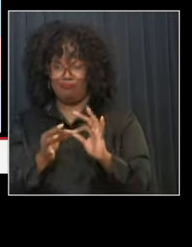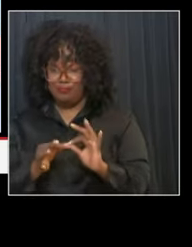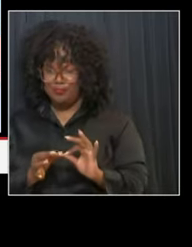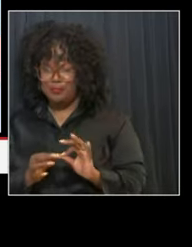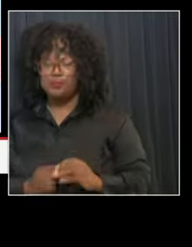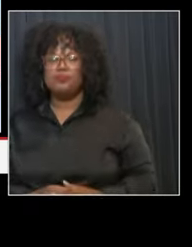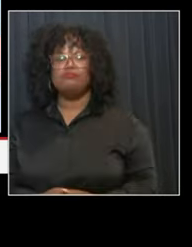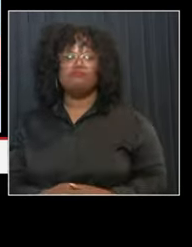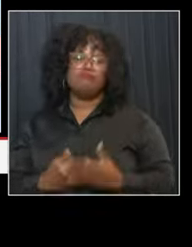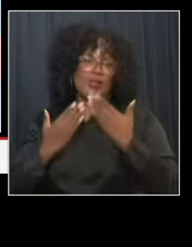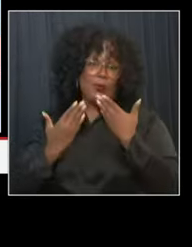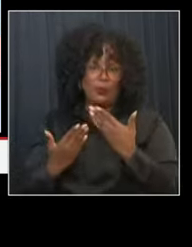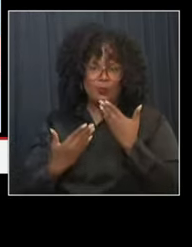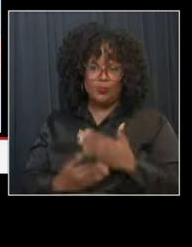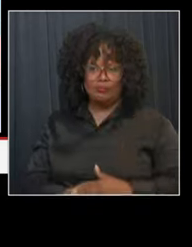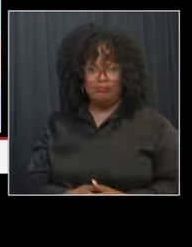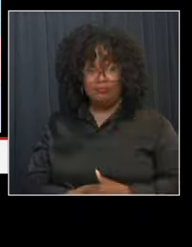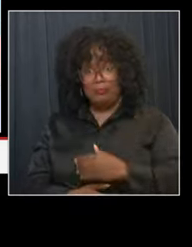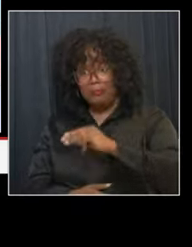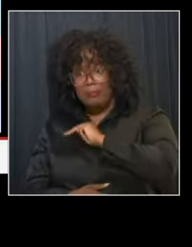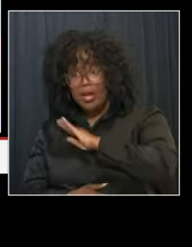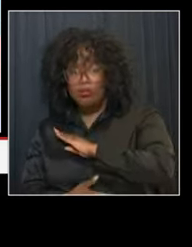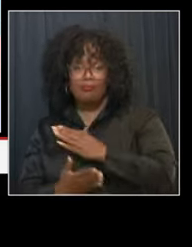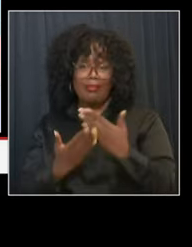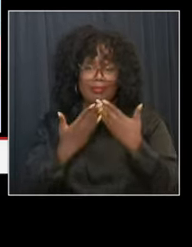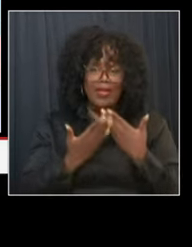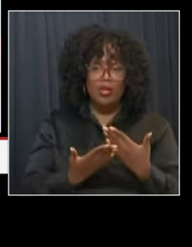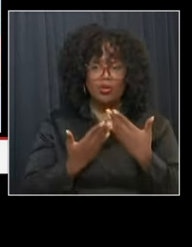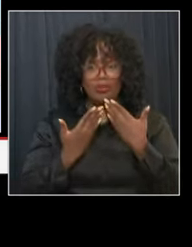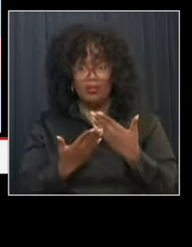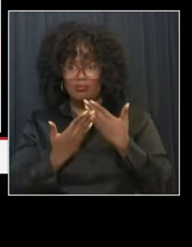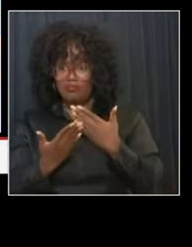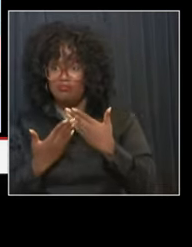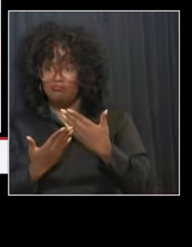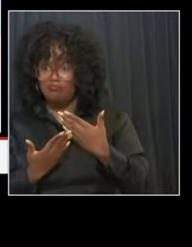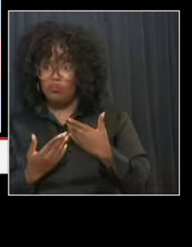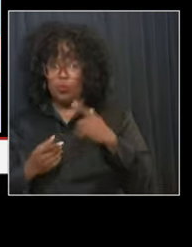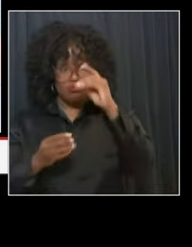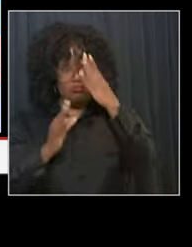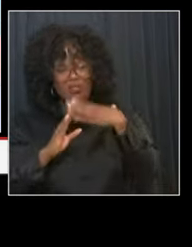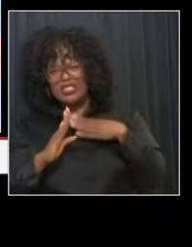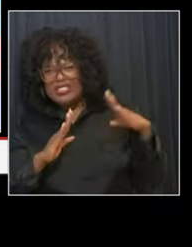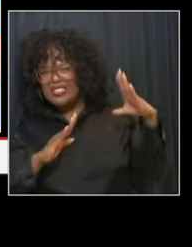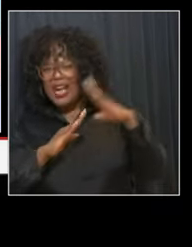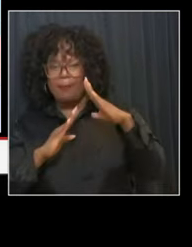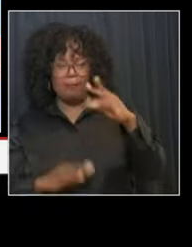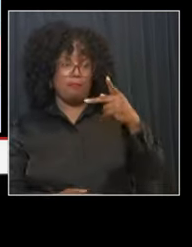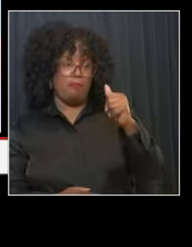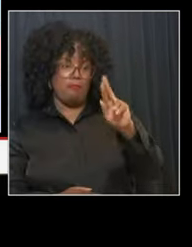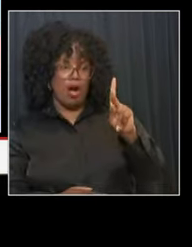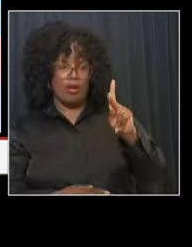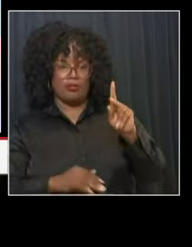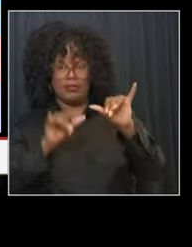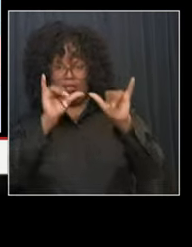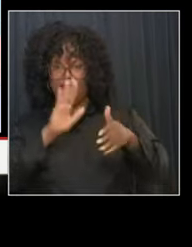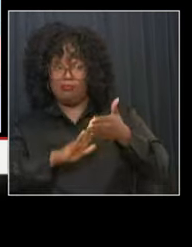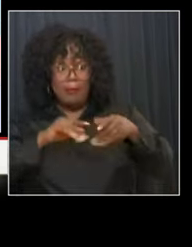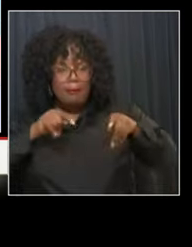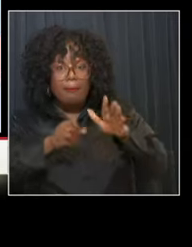are the #1 park system in America 5 years in a row. because of